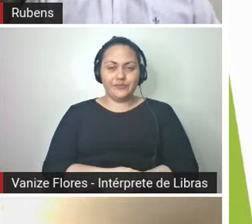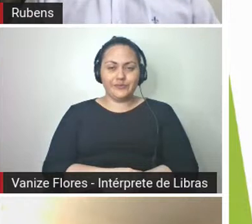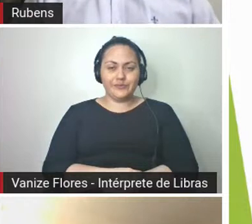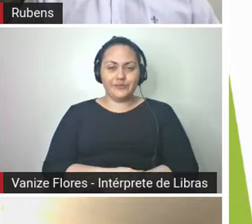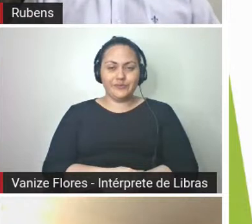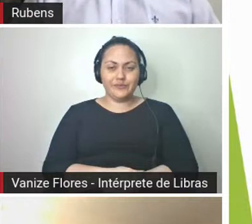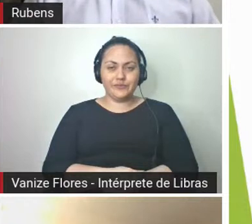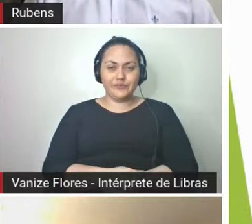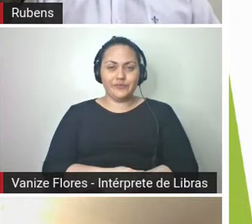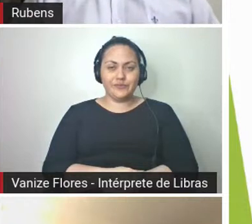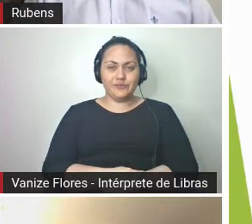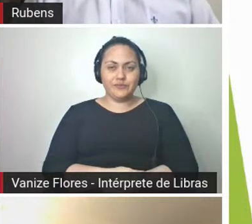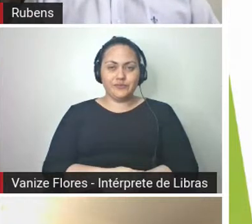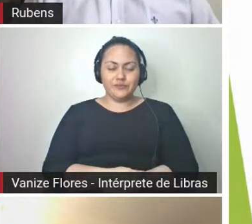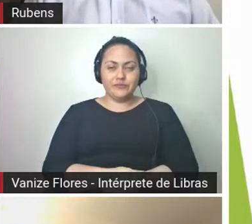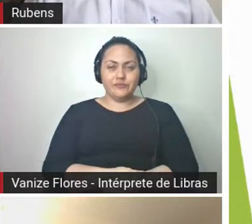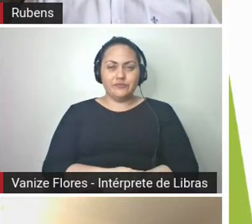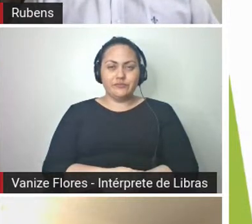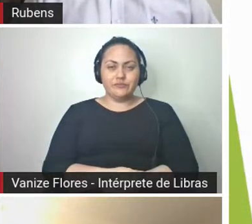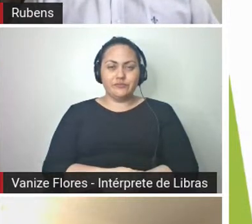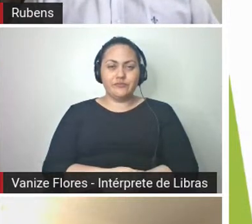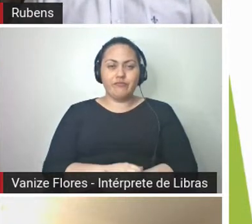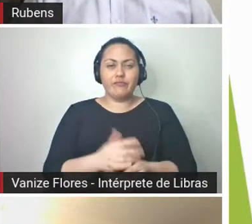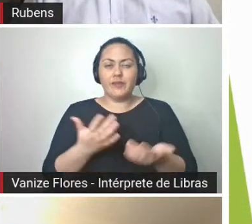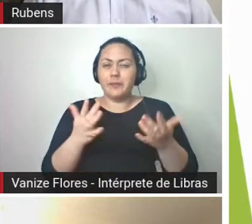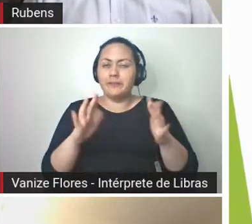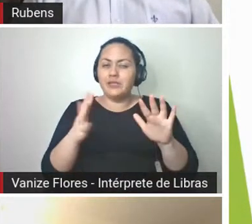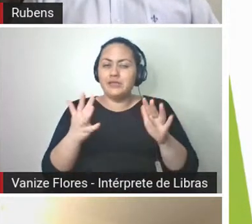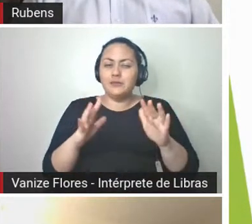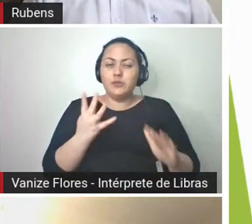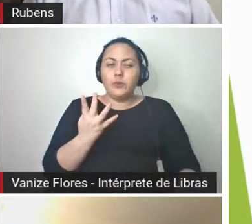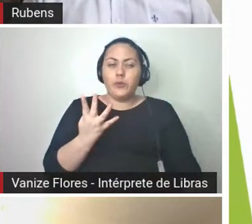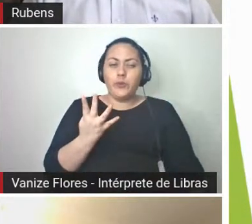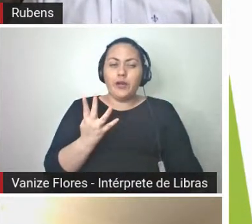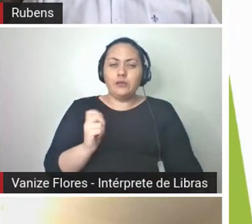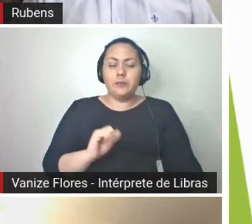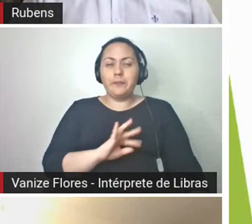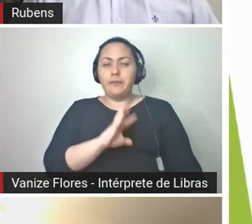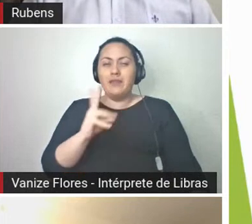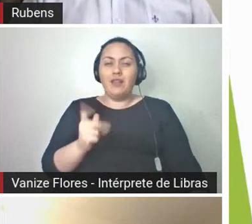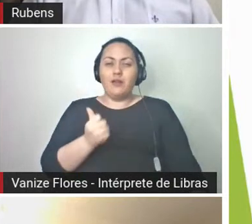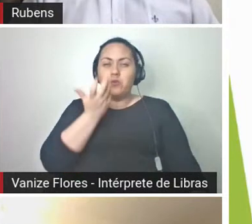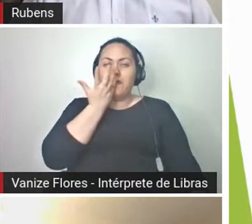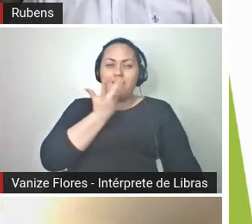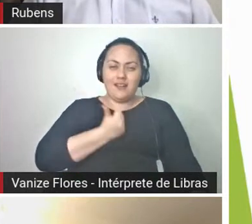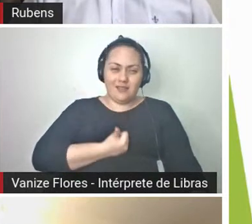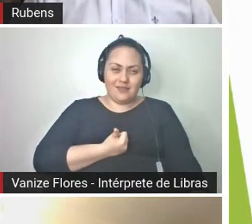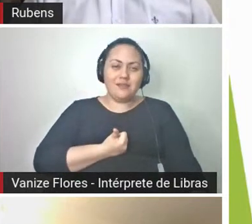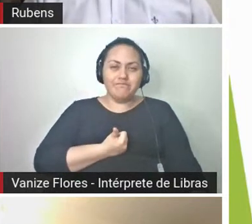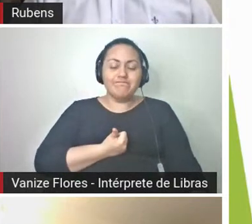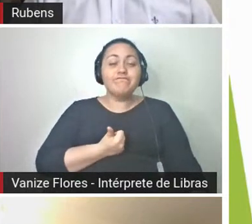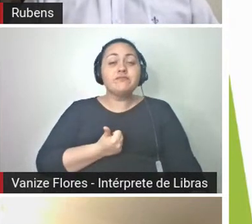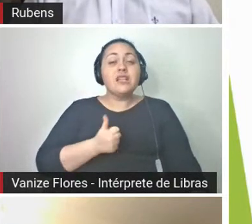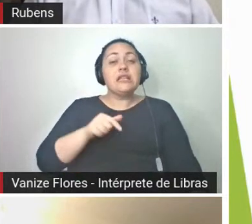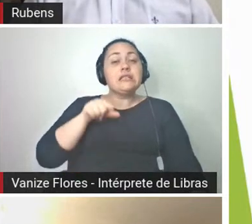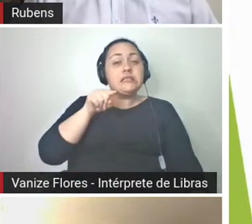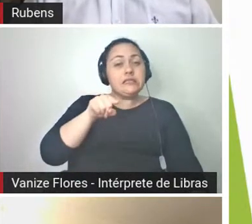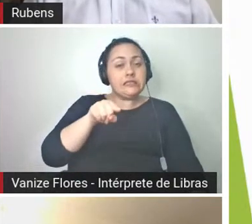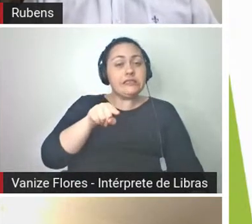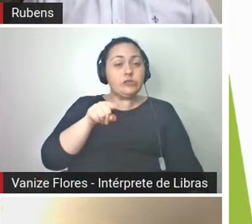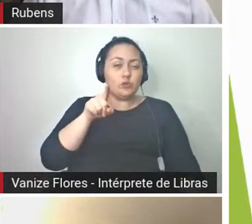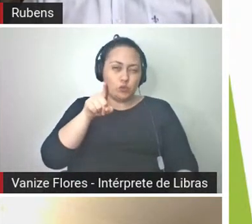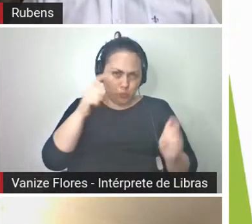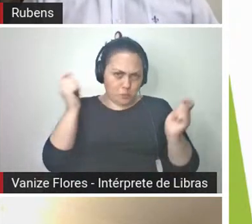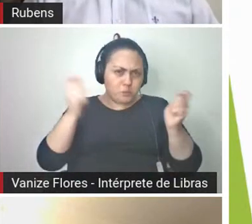Brazil. Em torno de 4 milhões de crianças. E essa era uma questão, se você pudesse falar